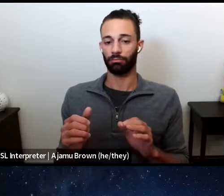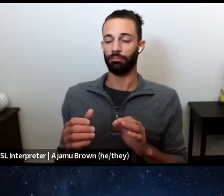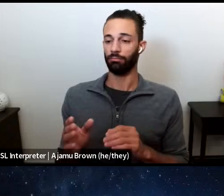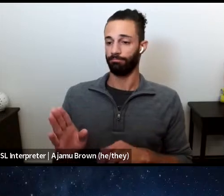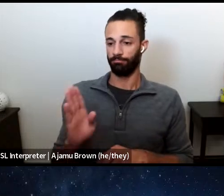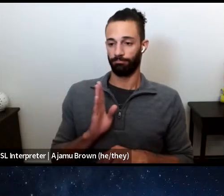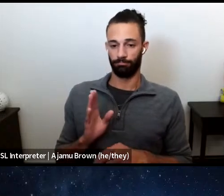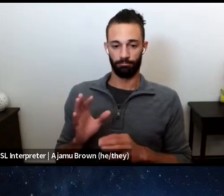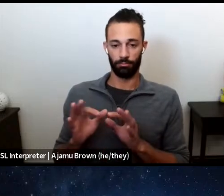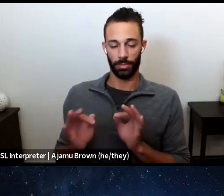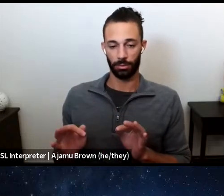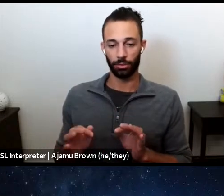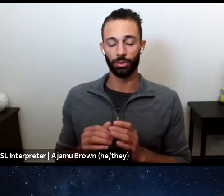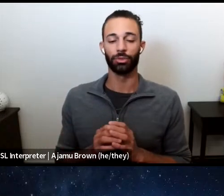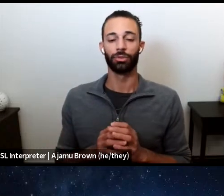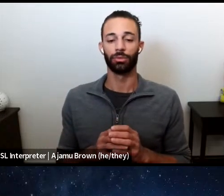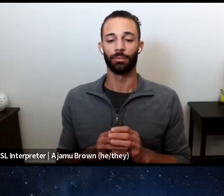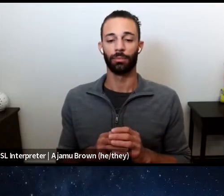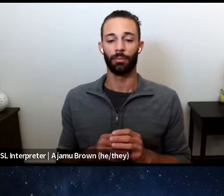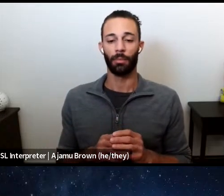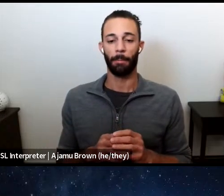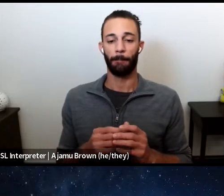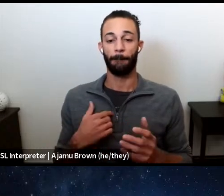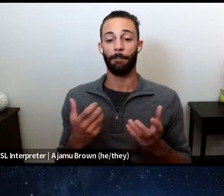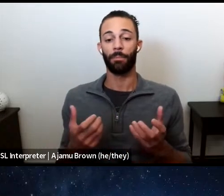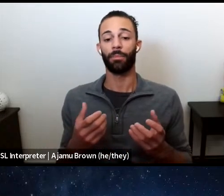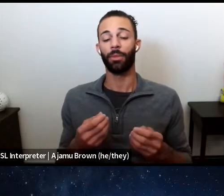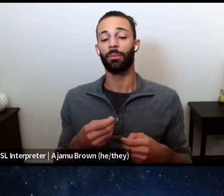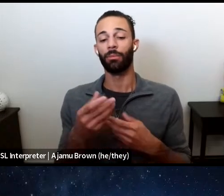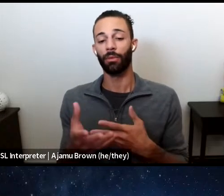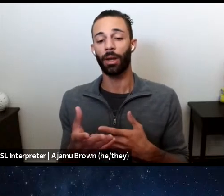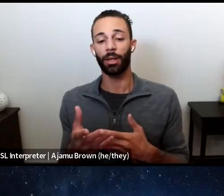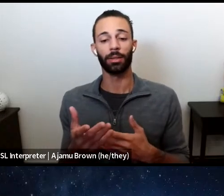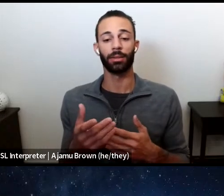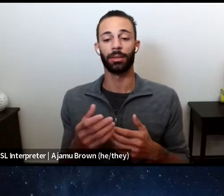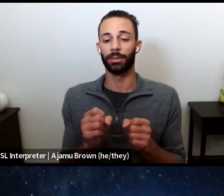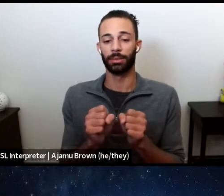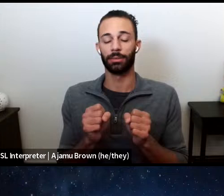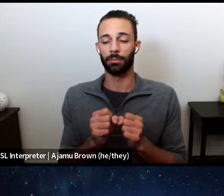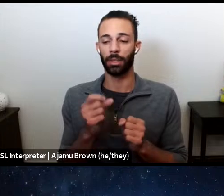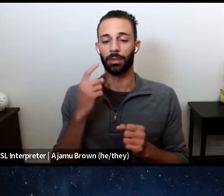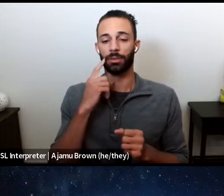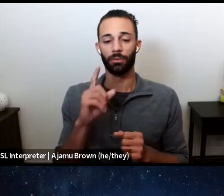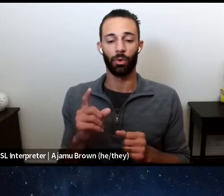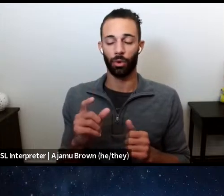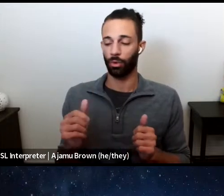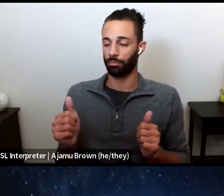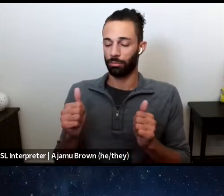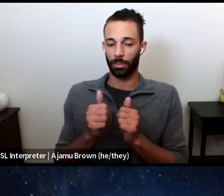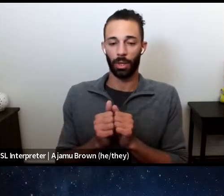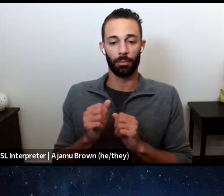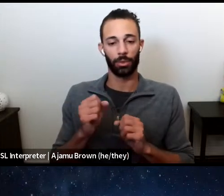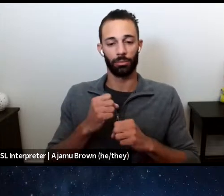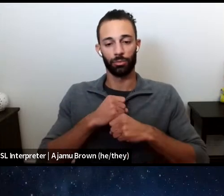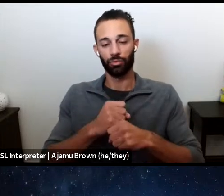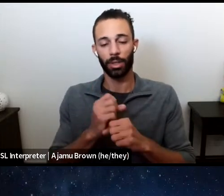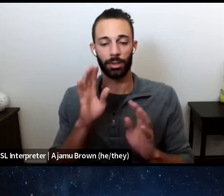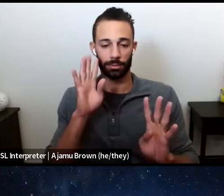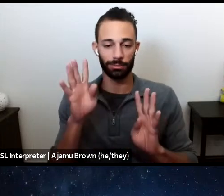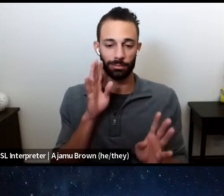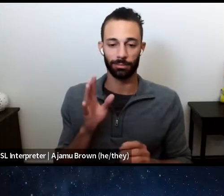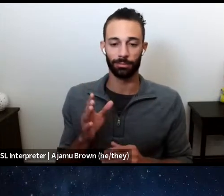separately. But what we wanted to provide here is just a space for collaborative creation. We know that